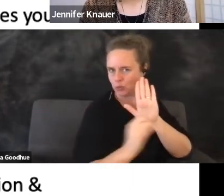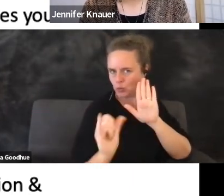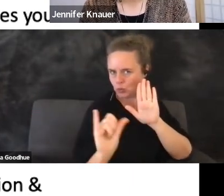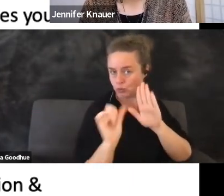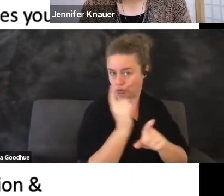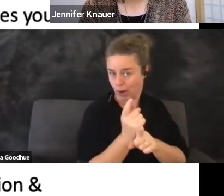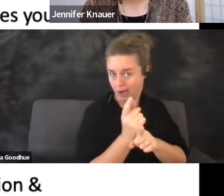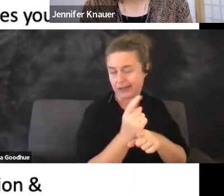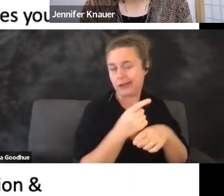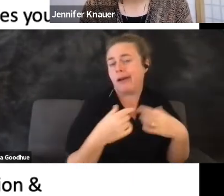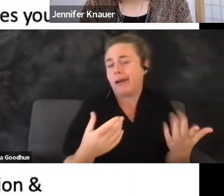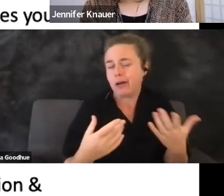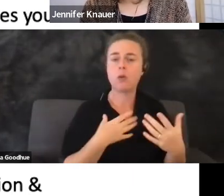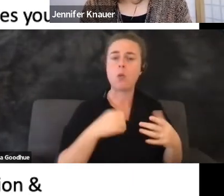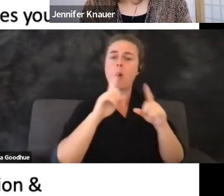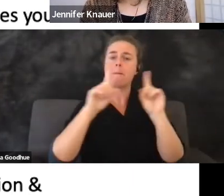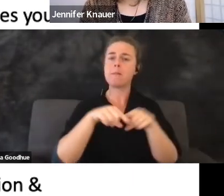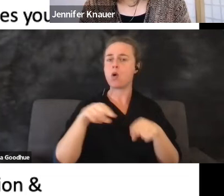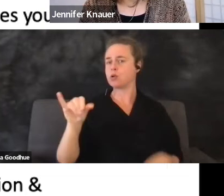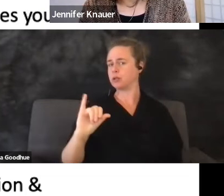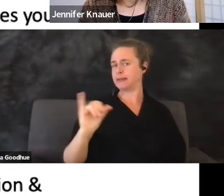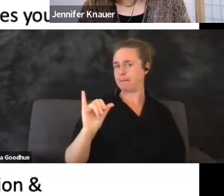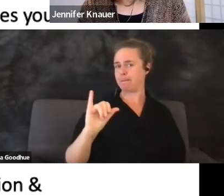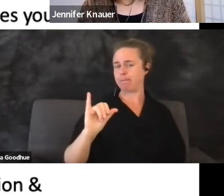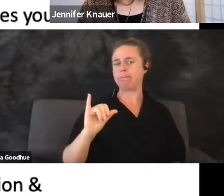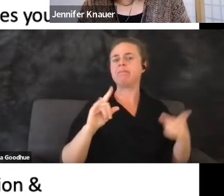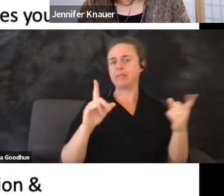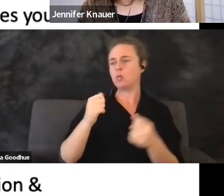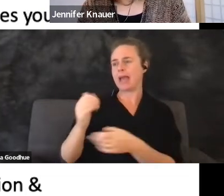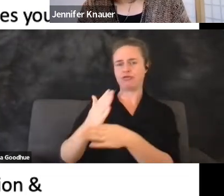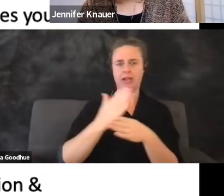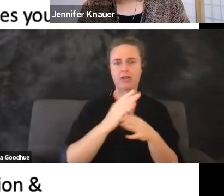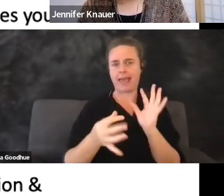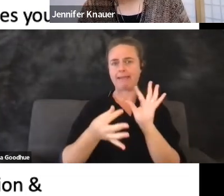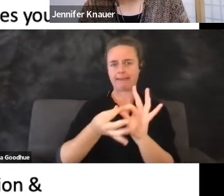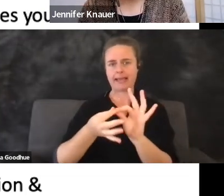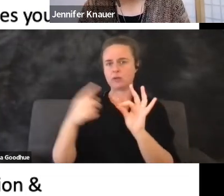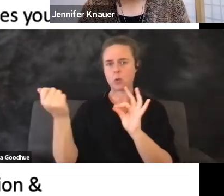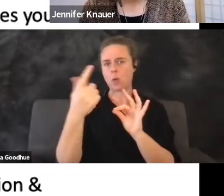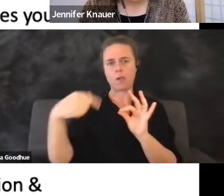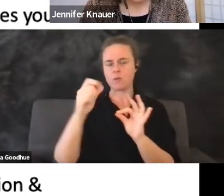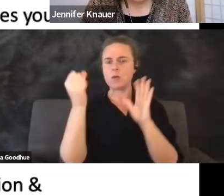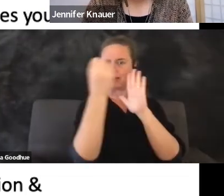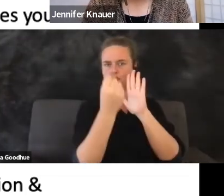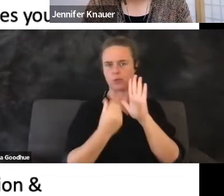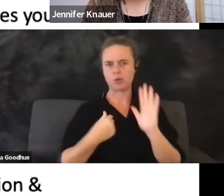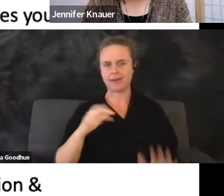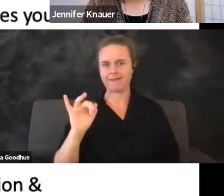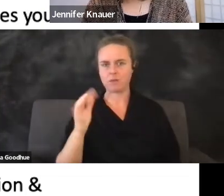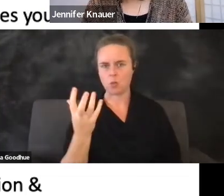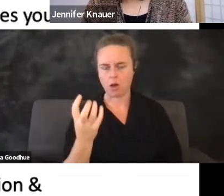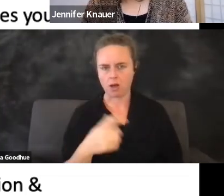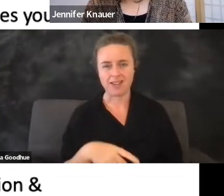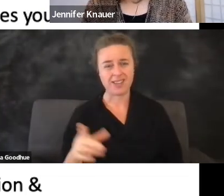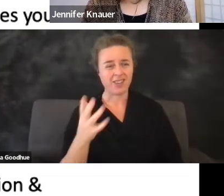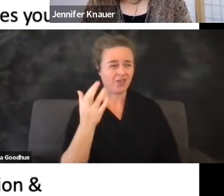group, whoever's brave enough to try it with you. The only reason I'm not sharing it with all 50 of you in this meeting, or 29 at the moment, is because